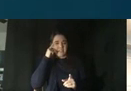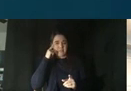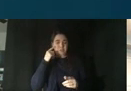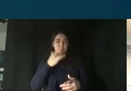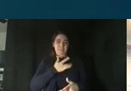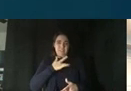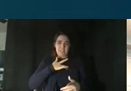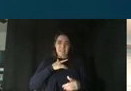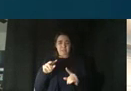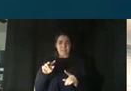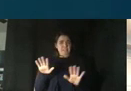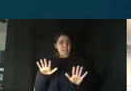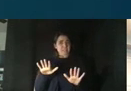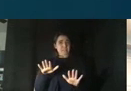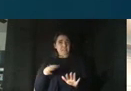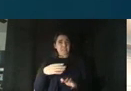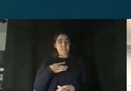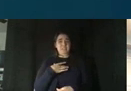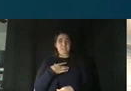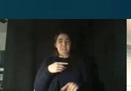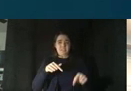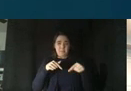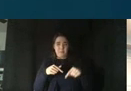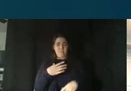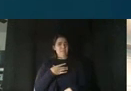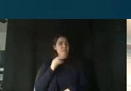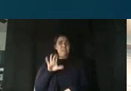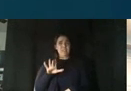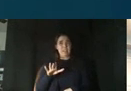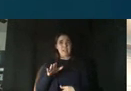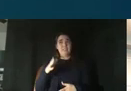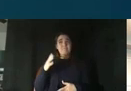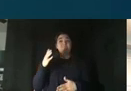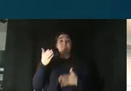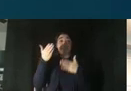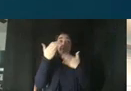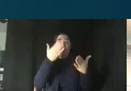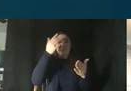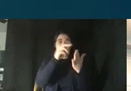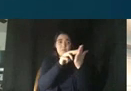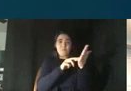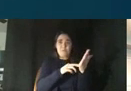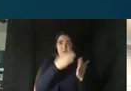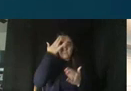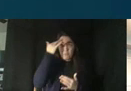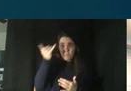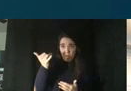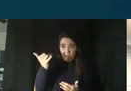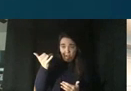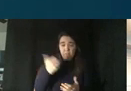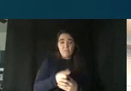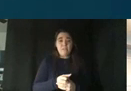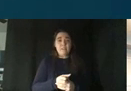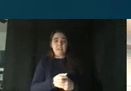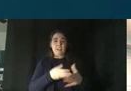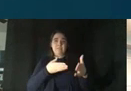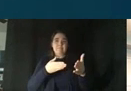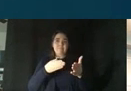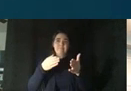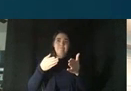like, hey, I don't like this because of this, you know, and starting a dialogue is better